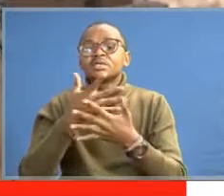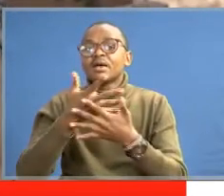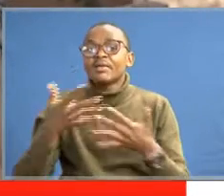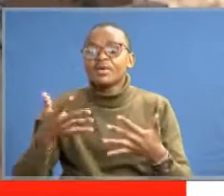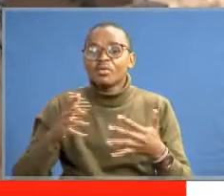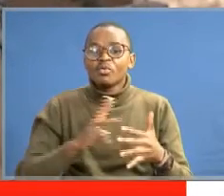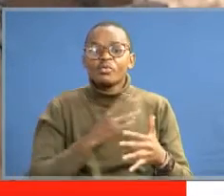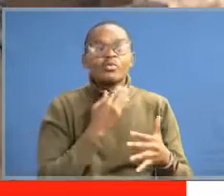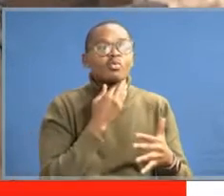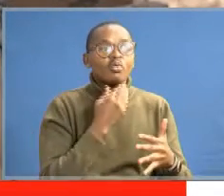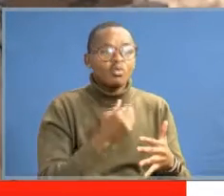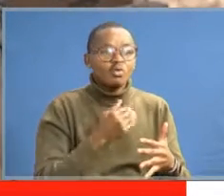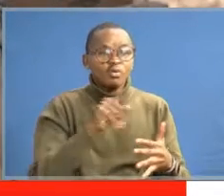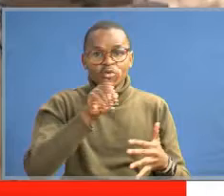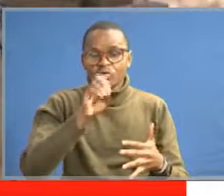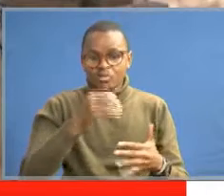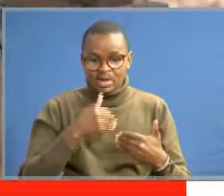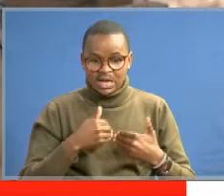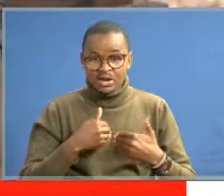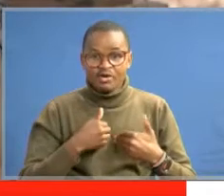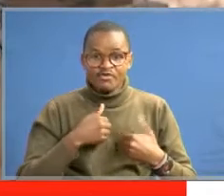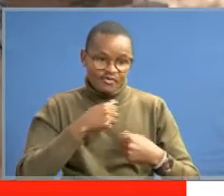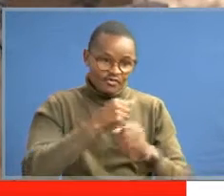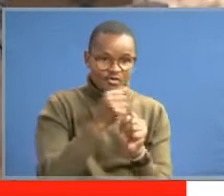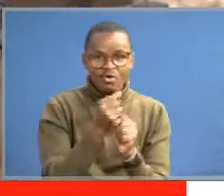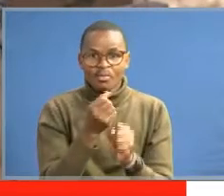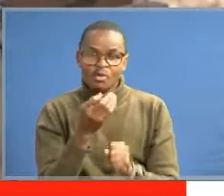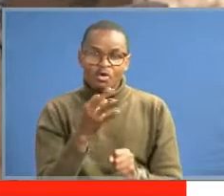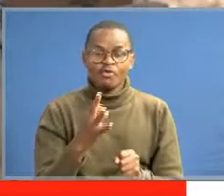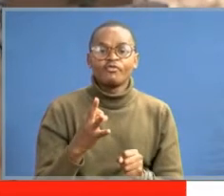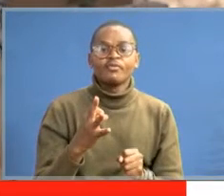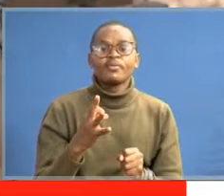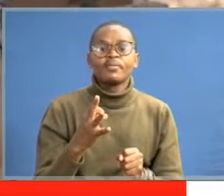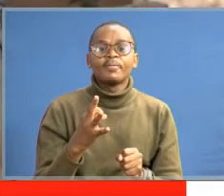that we wanted to have some form of